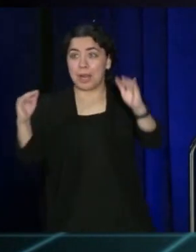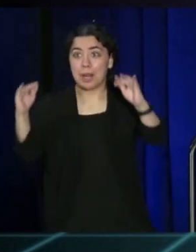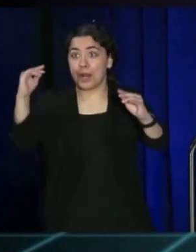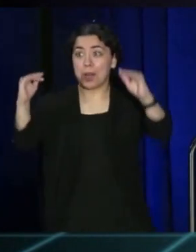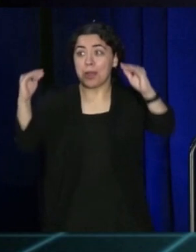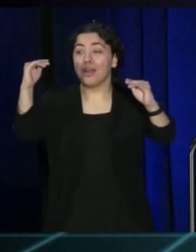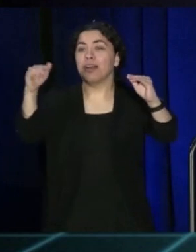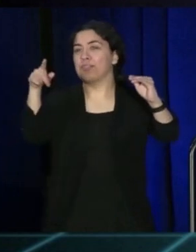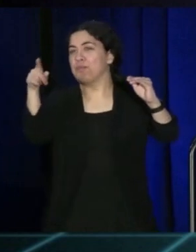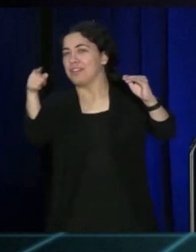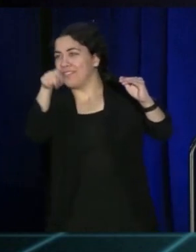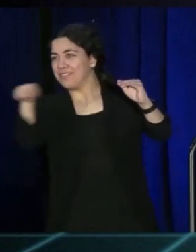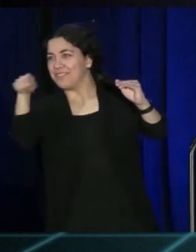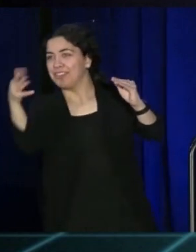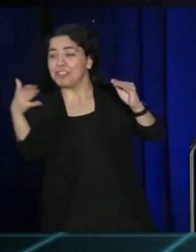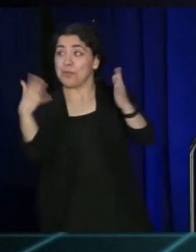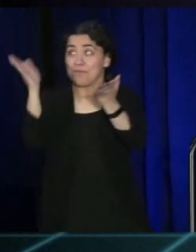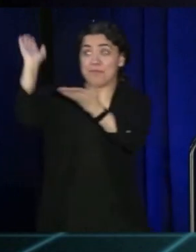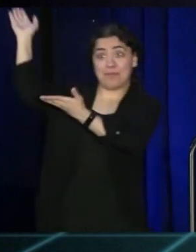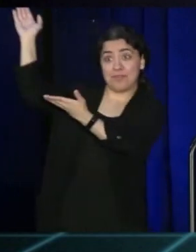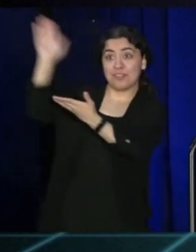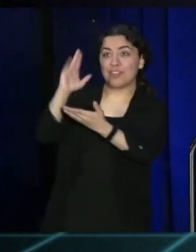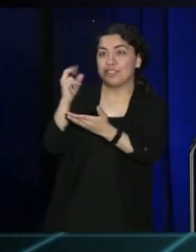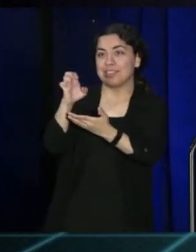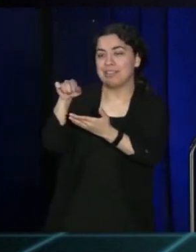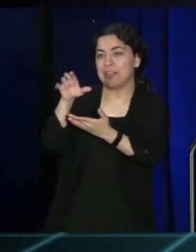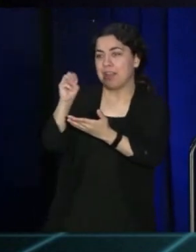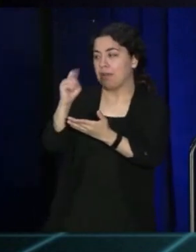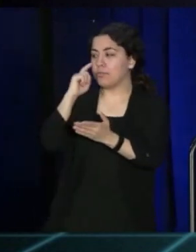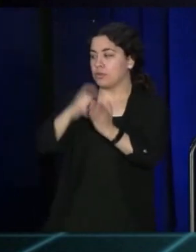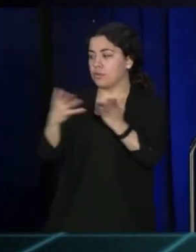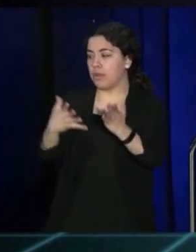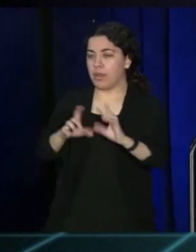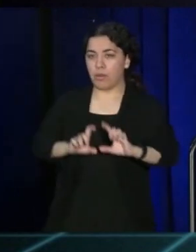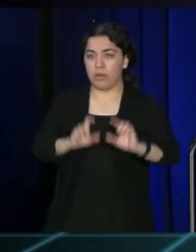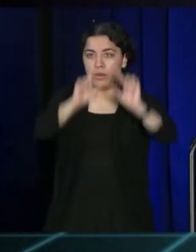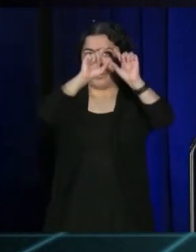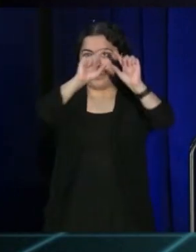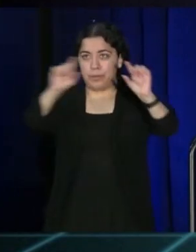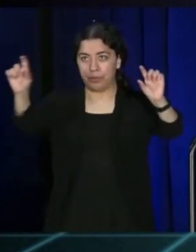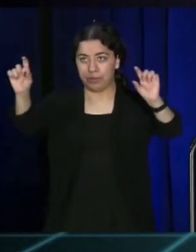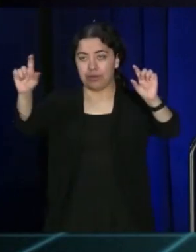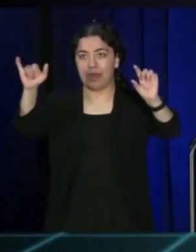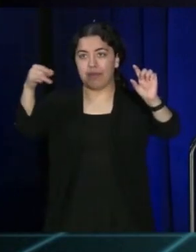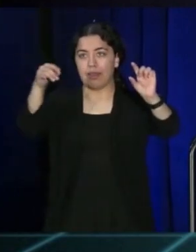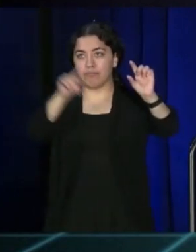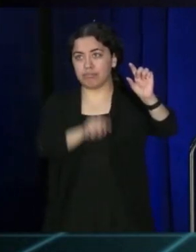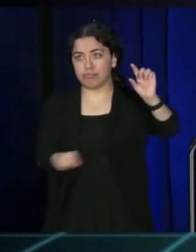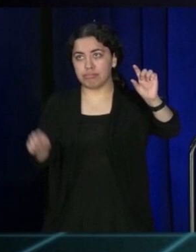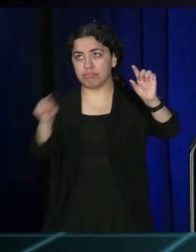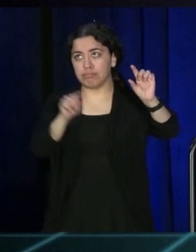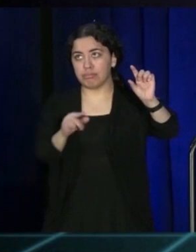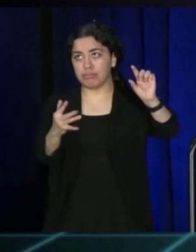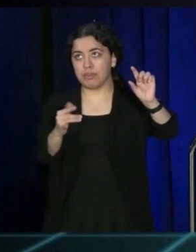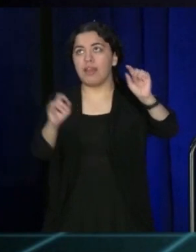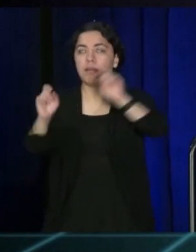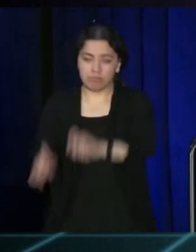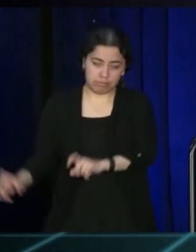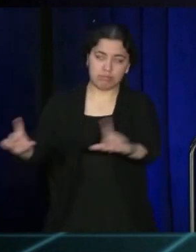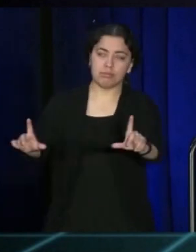chase.com, I'm presented with the footer, and then the rest of the app loads in. And things are popping into place all over the place.